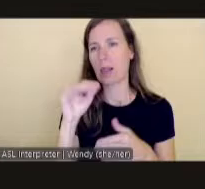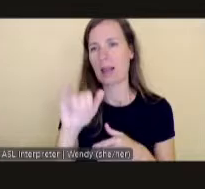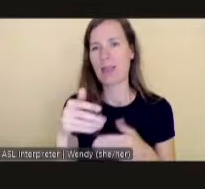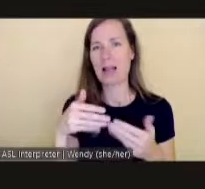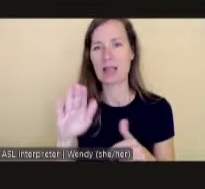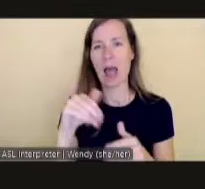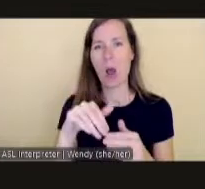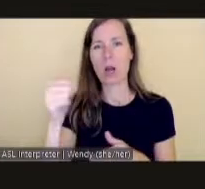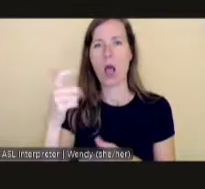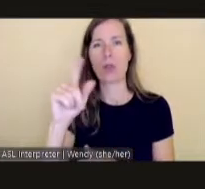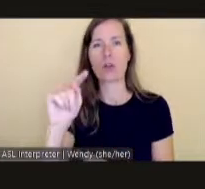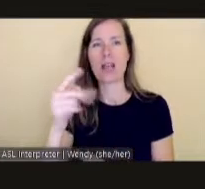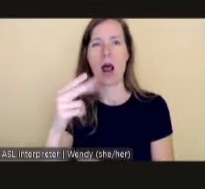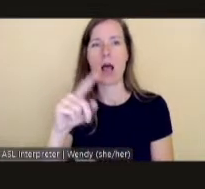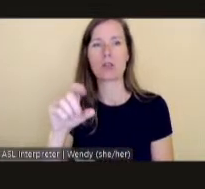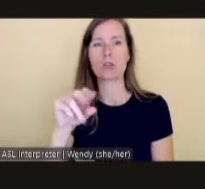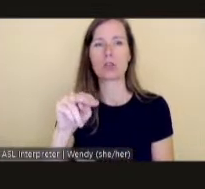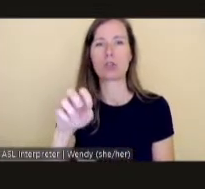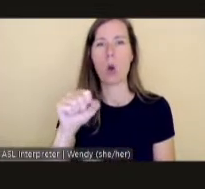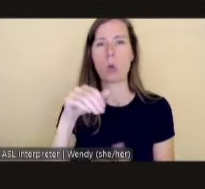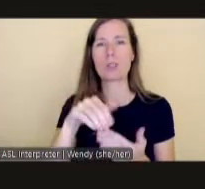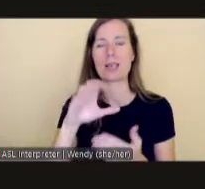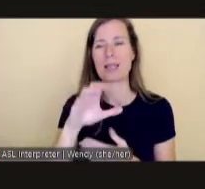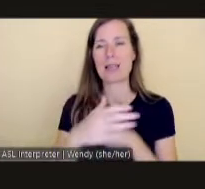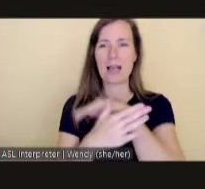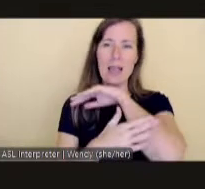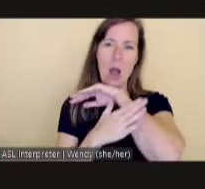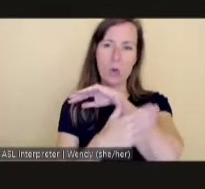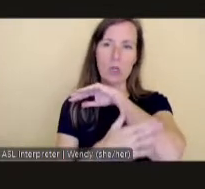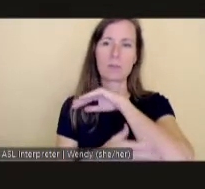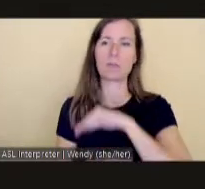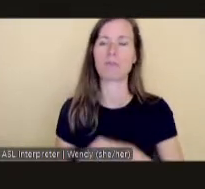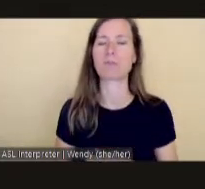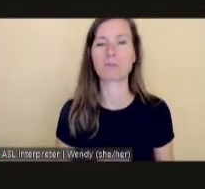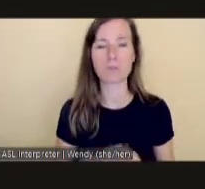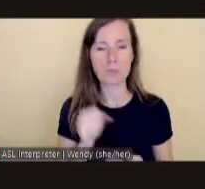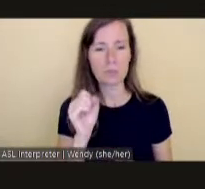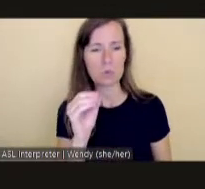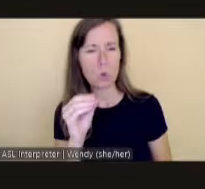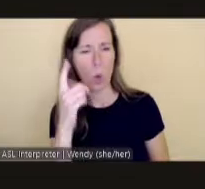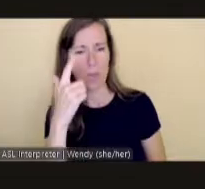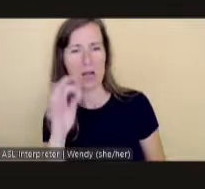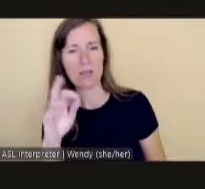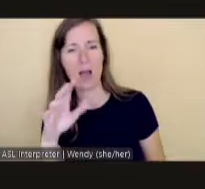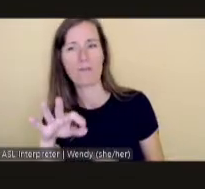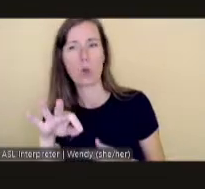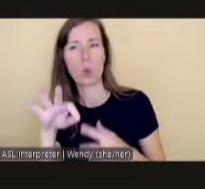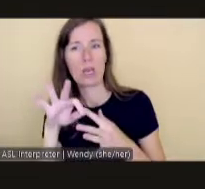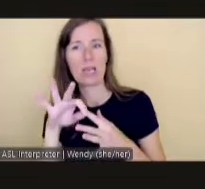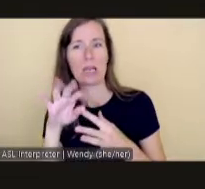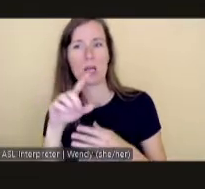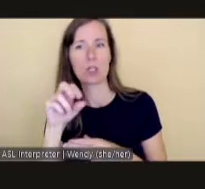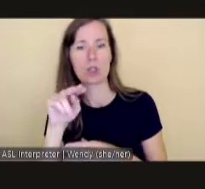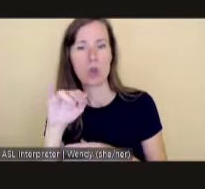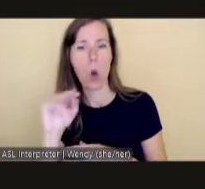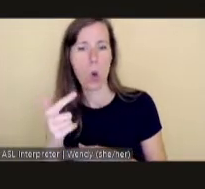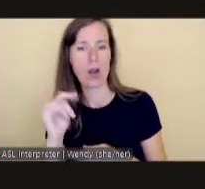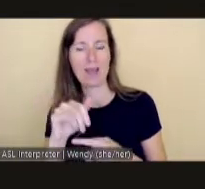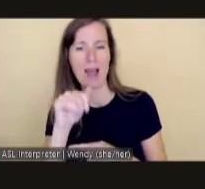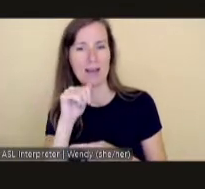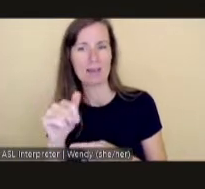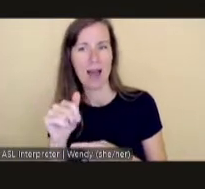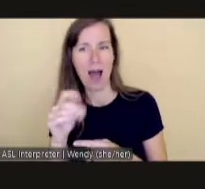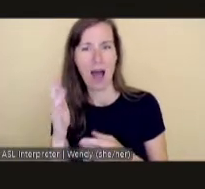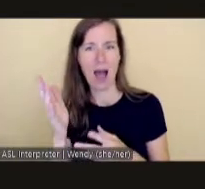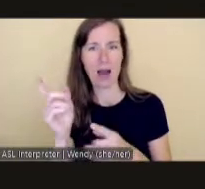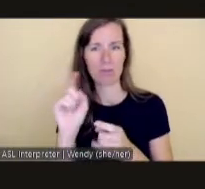Okay. So it is because of the unique zoning and it not translating over. So like if you go to where Busboys and